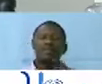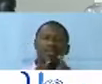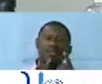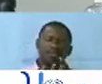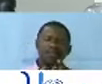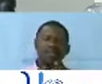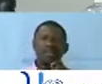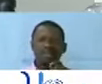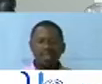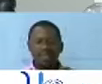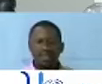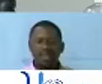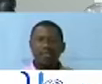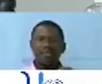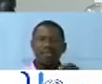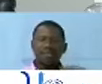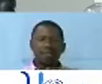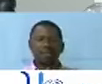his